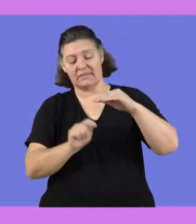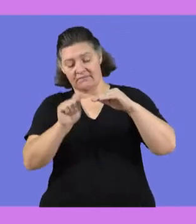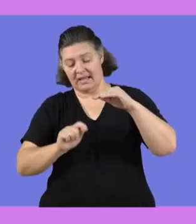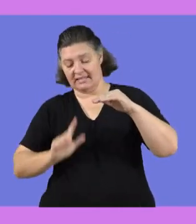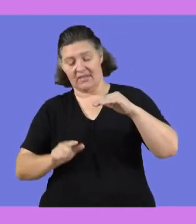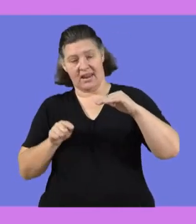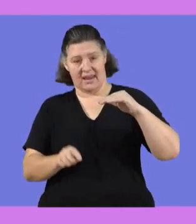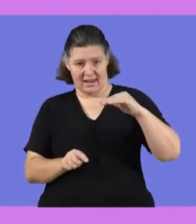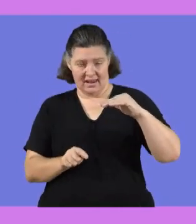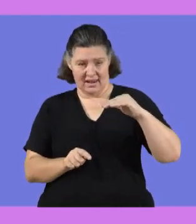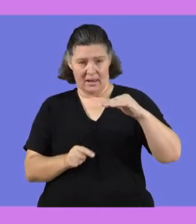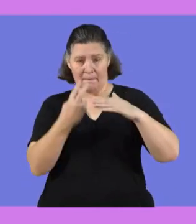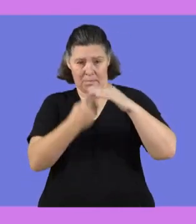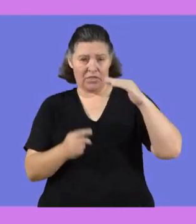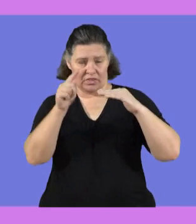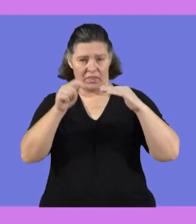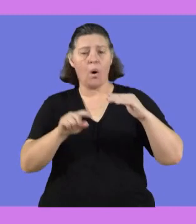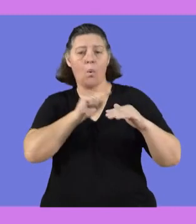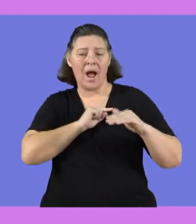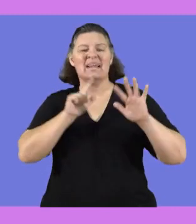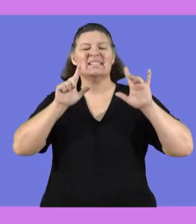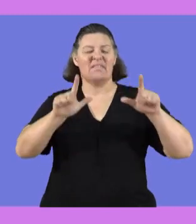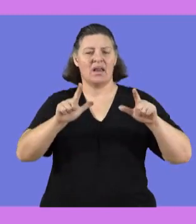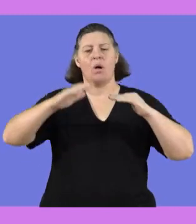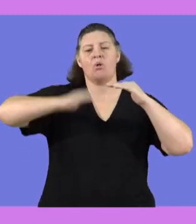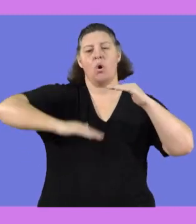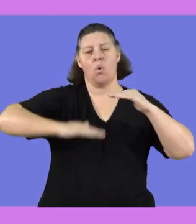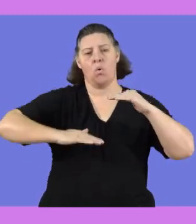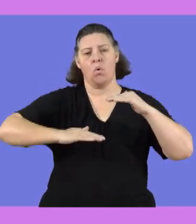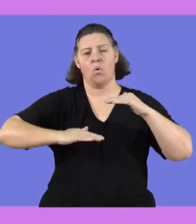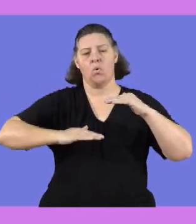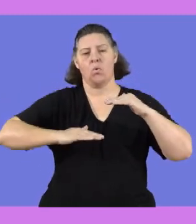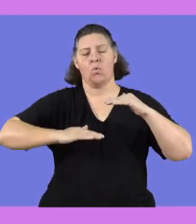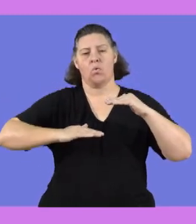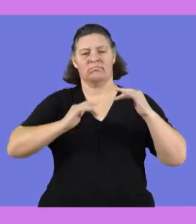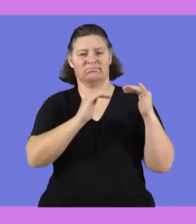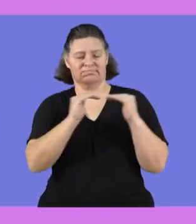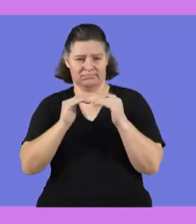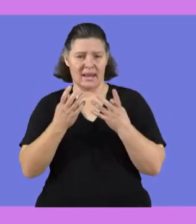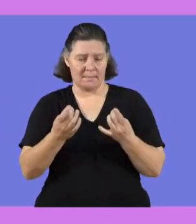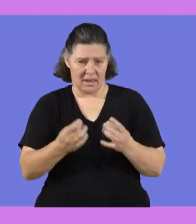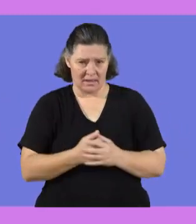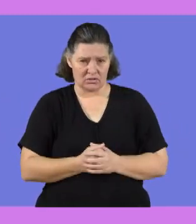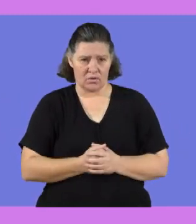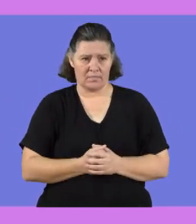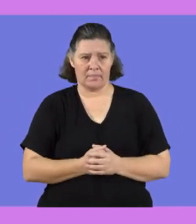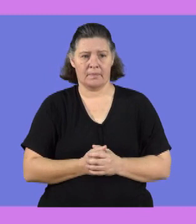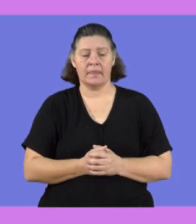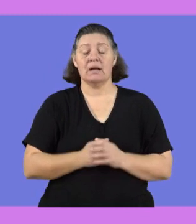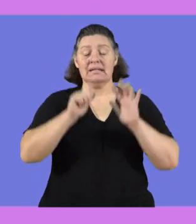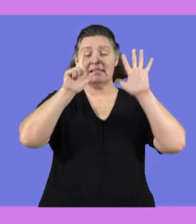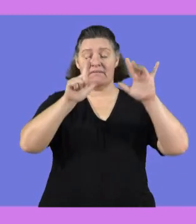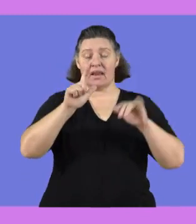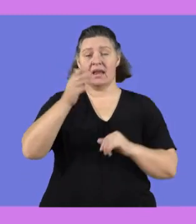Mainly because we've identified that 7 is the lowest common multiple. So 7 divided